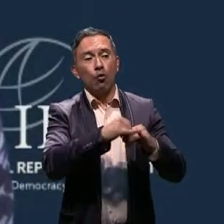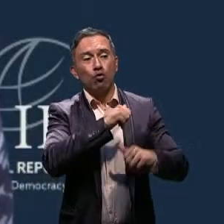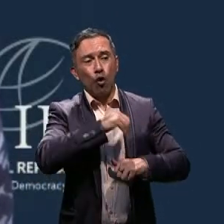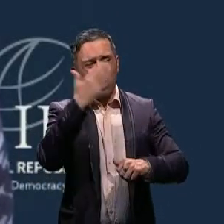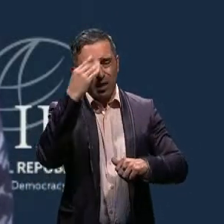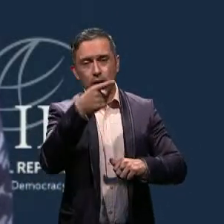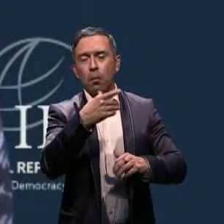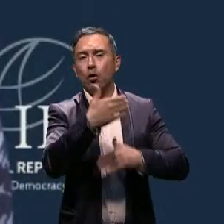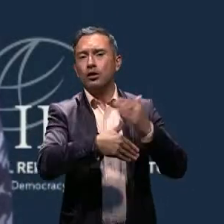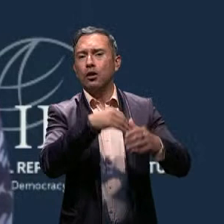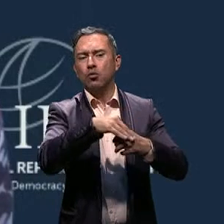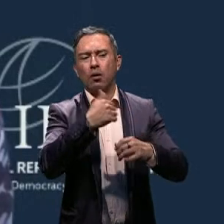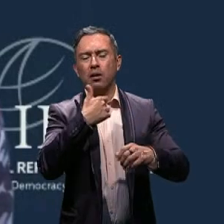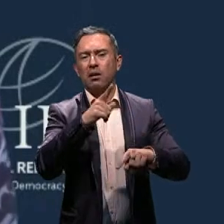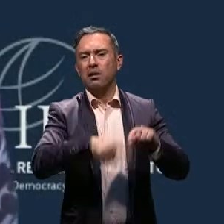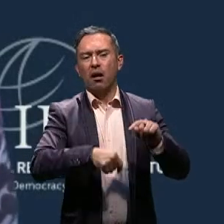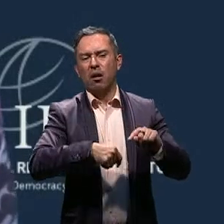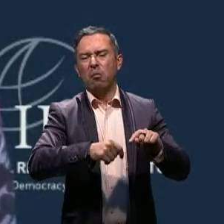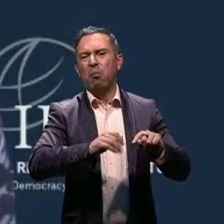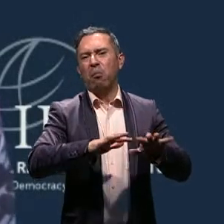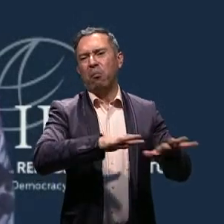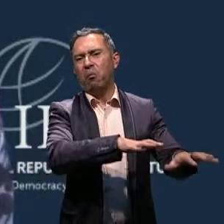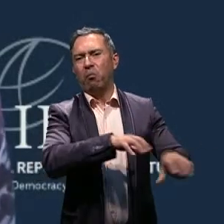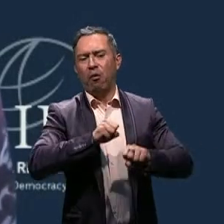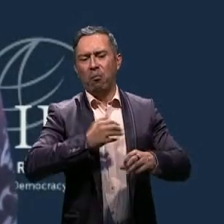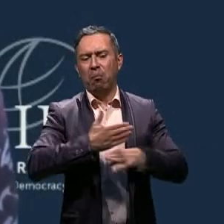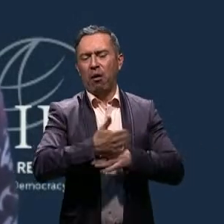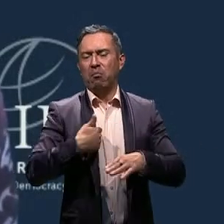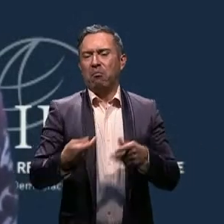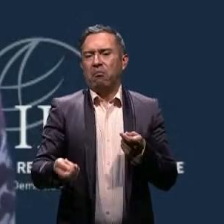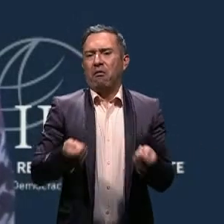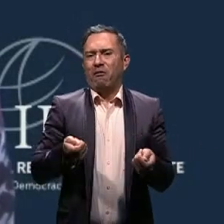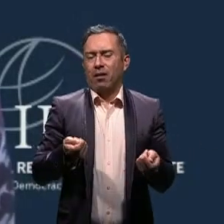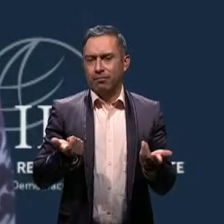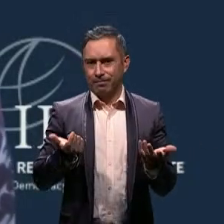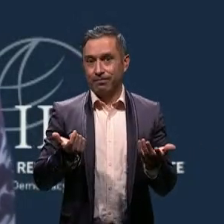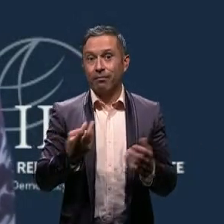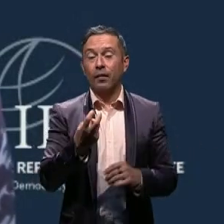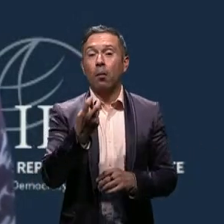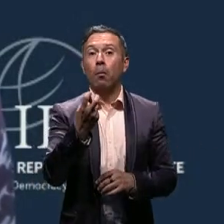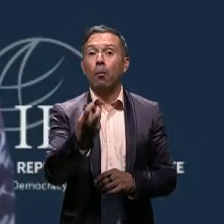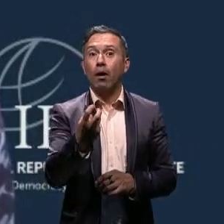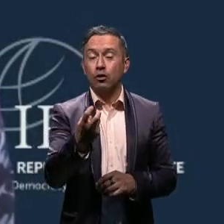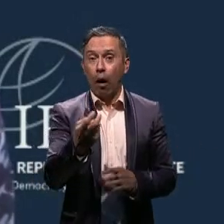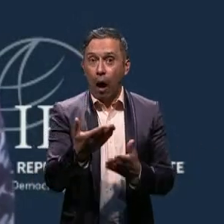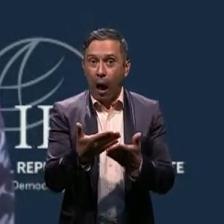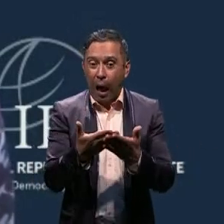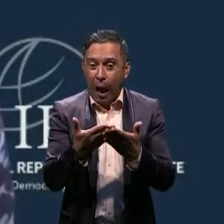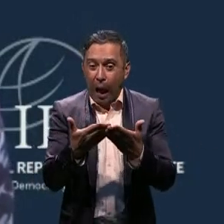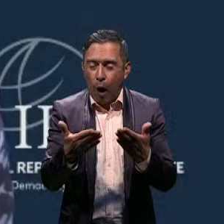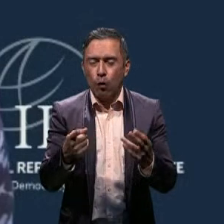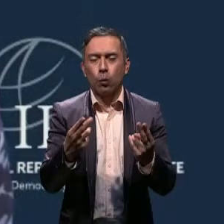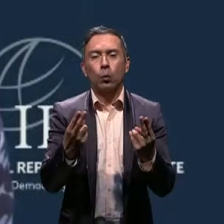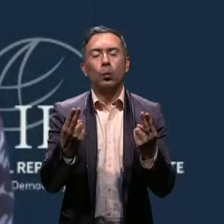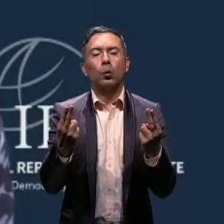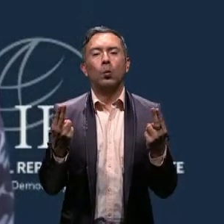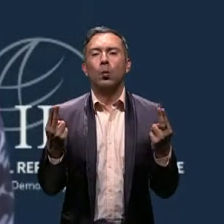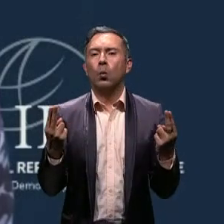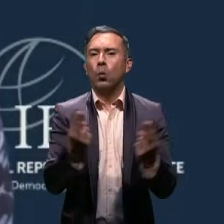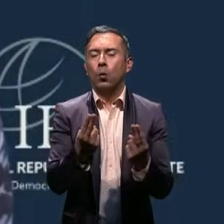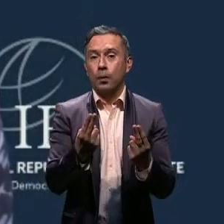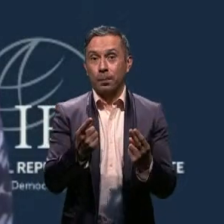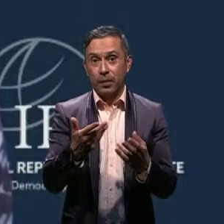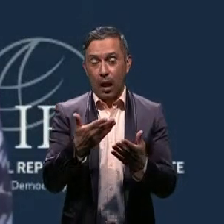denaturalizing the electoral processes and the authorities. That is why today, more